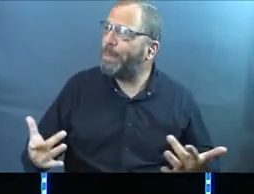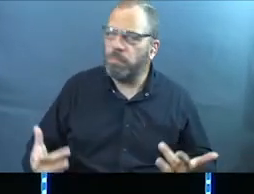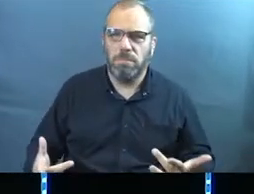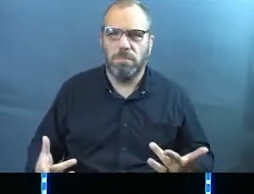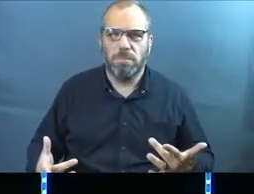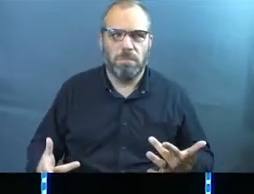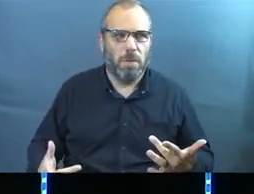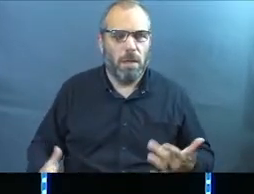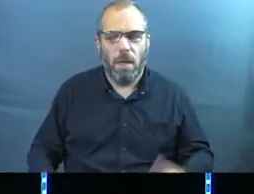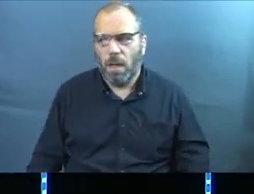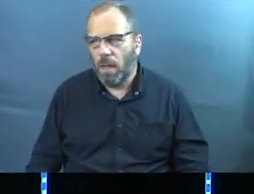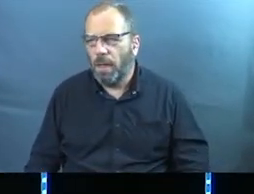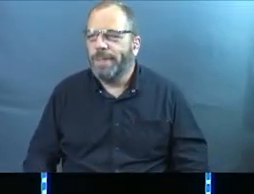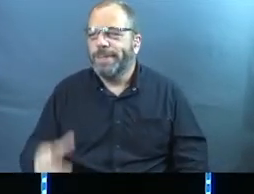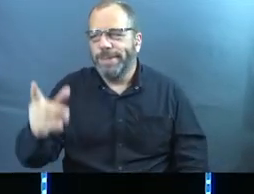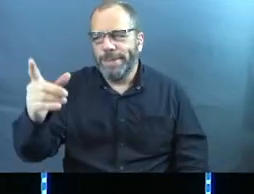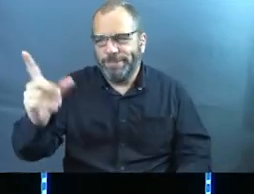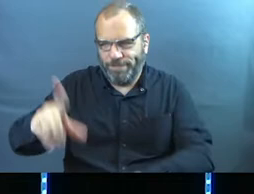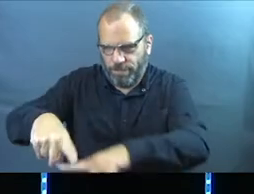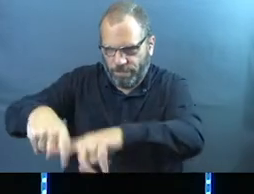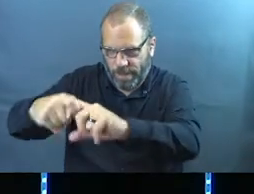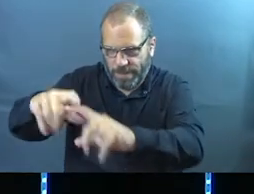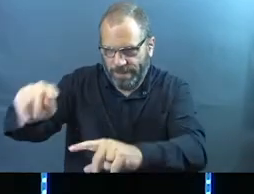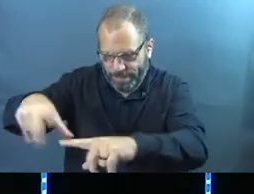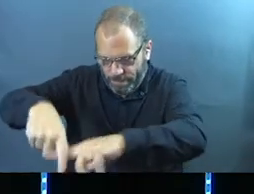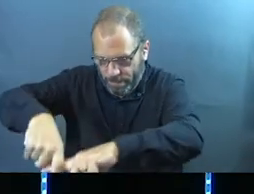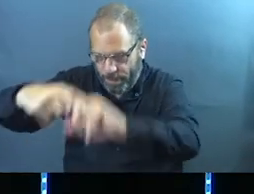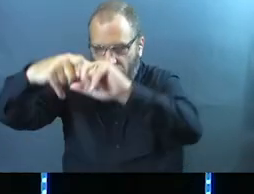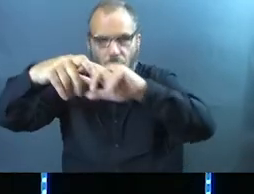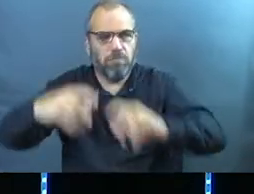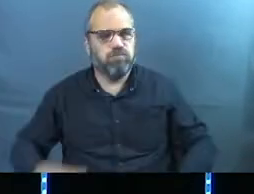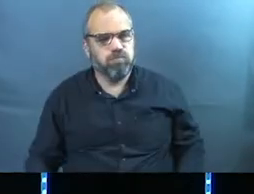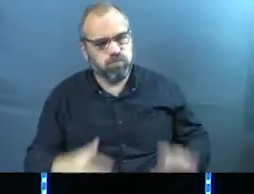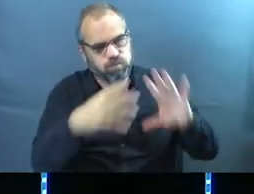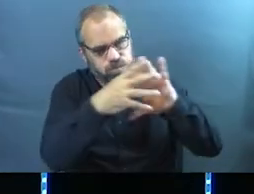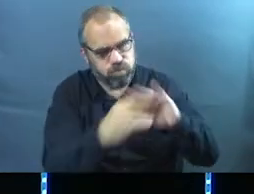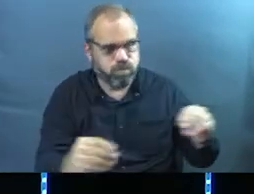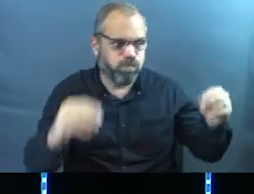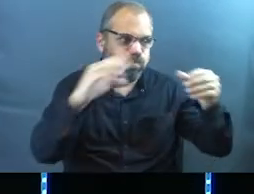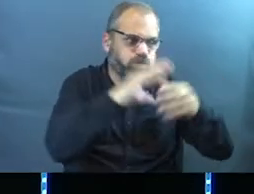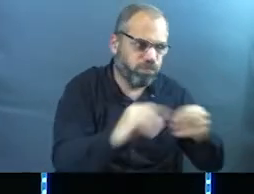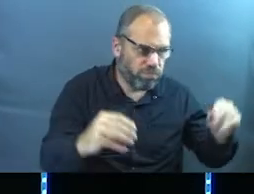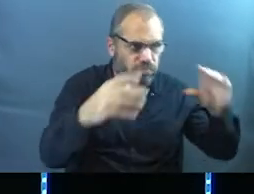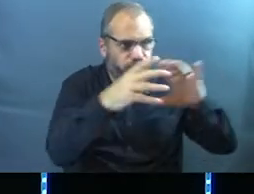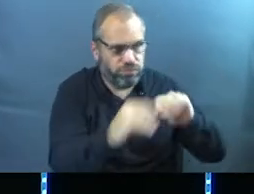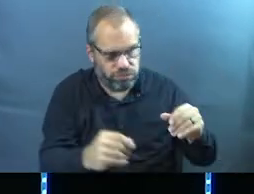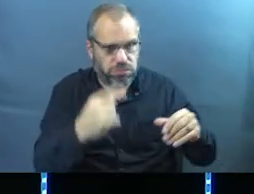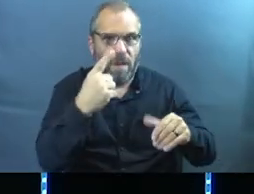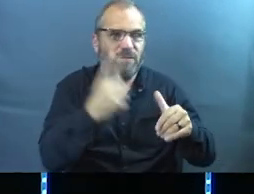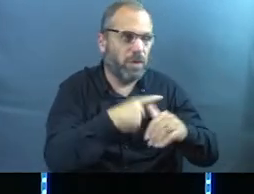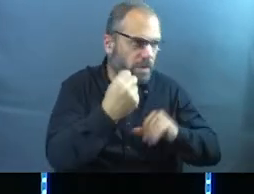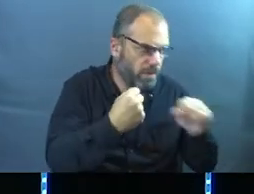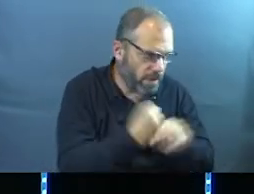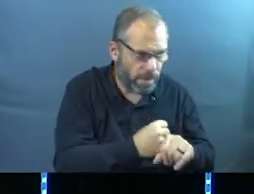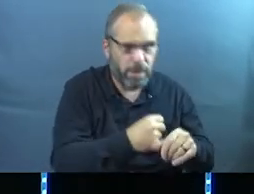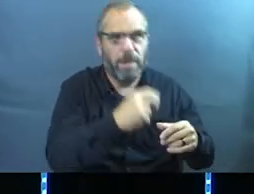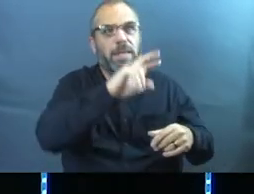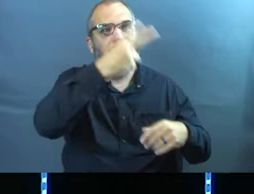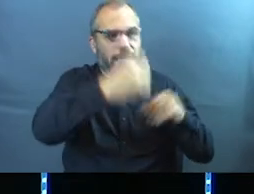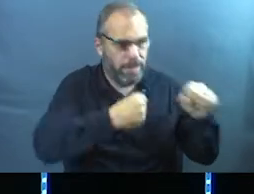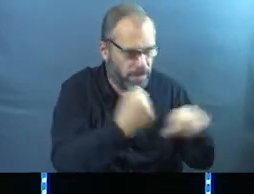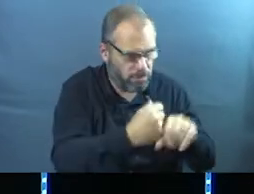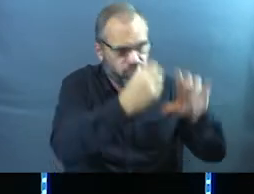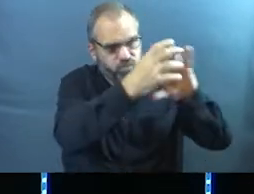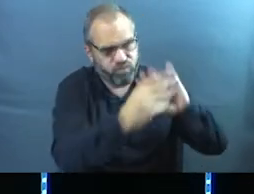As if I'm going to pause the show and explain 19 seasons of story to them before we go